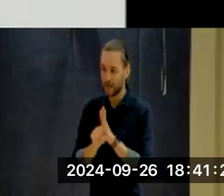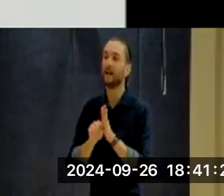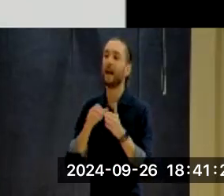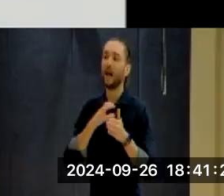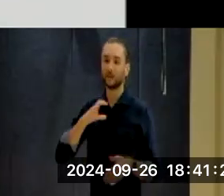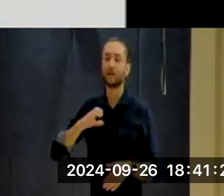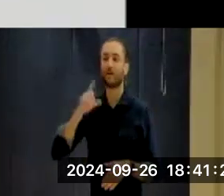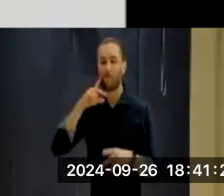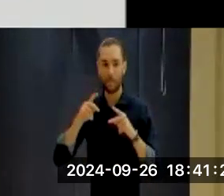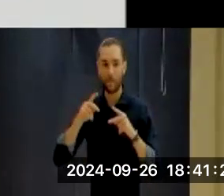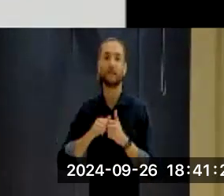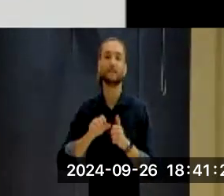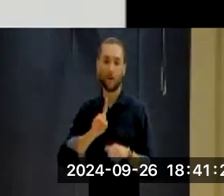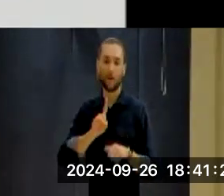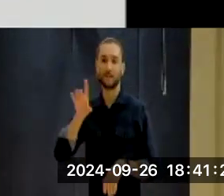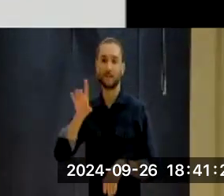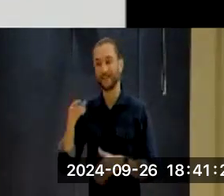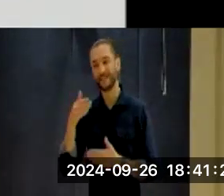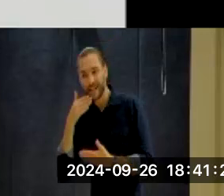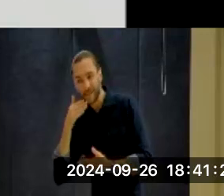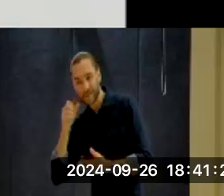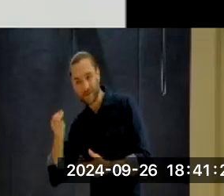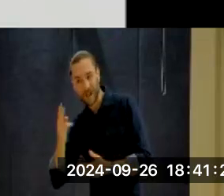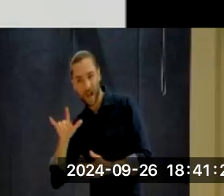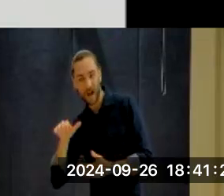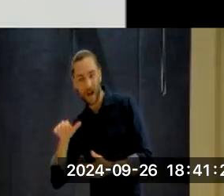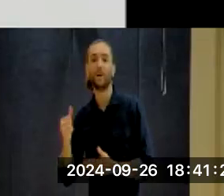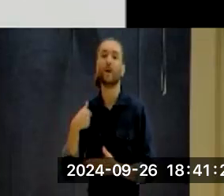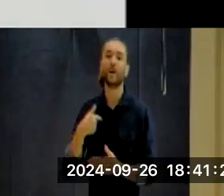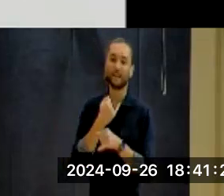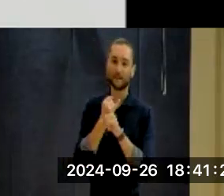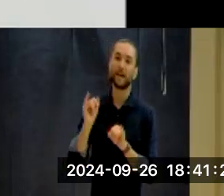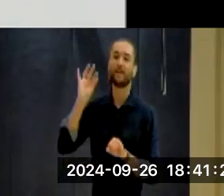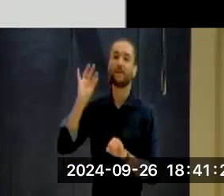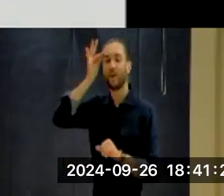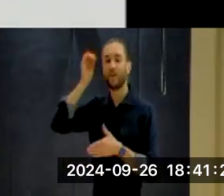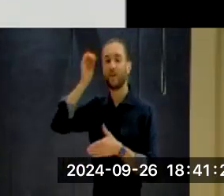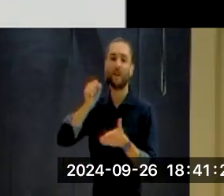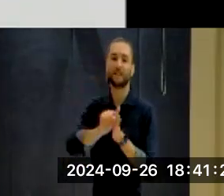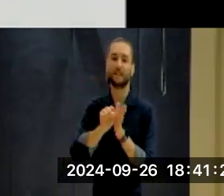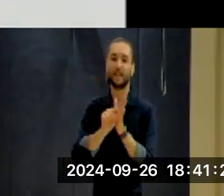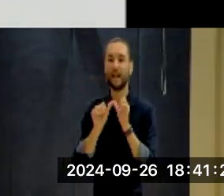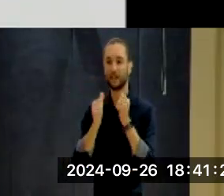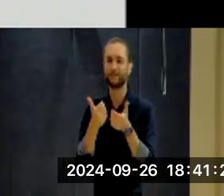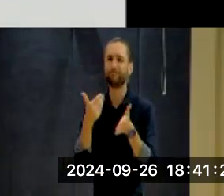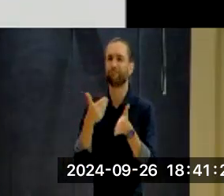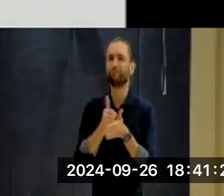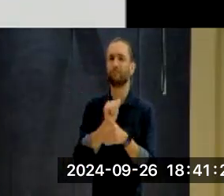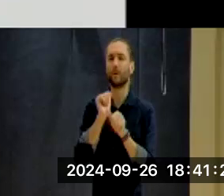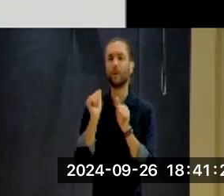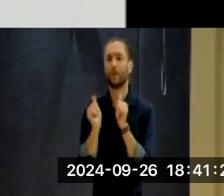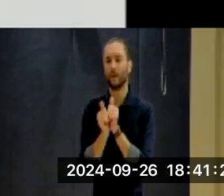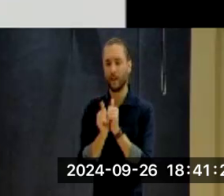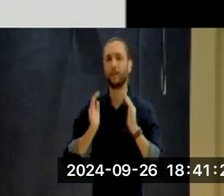Sheila. And we are an independent, federally funded state agency, work very closely with